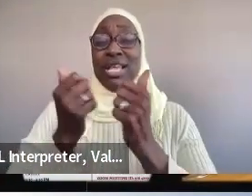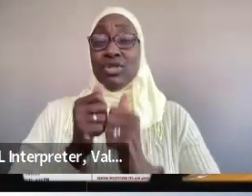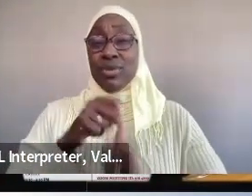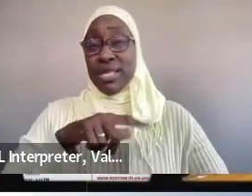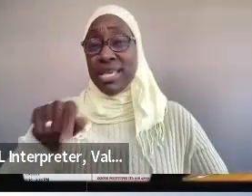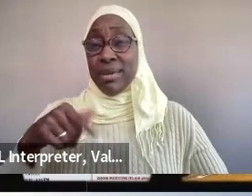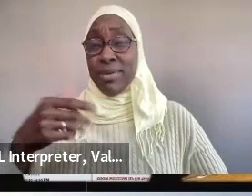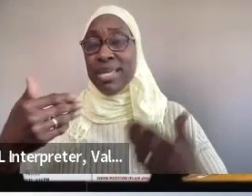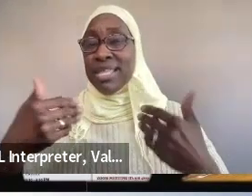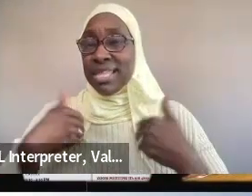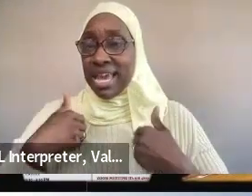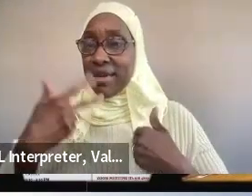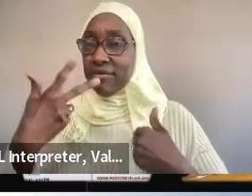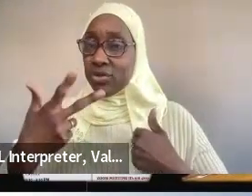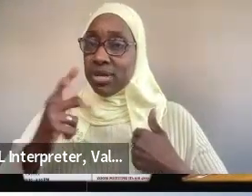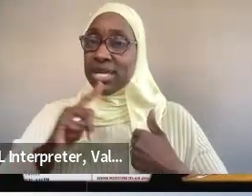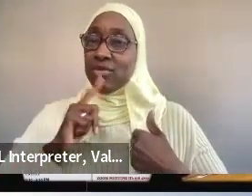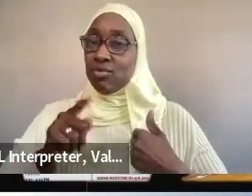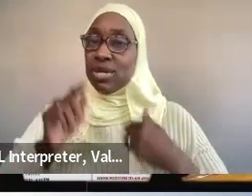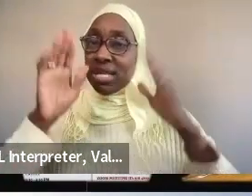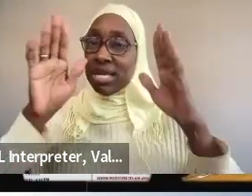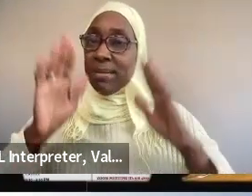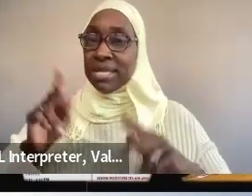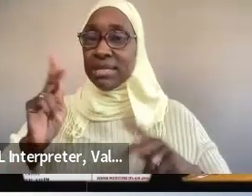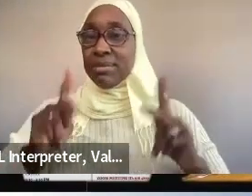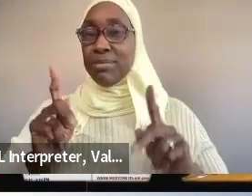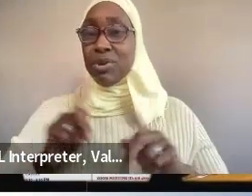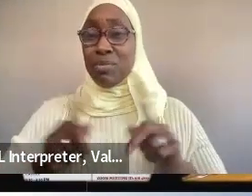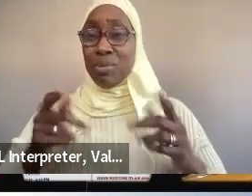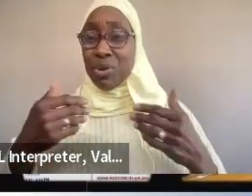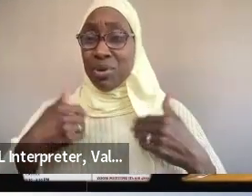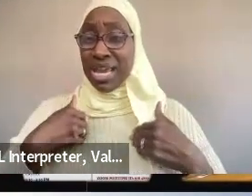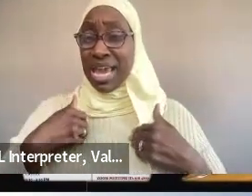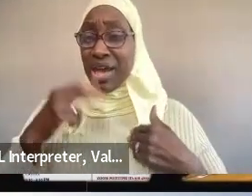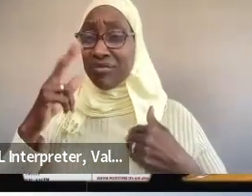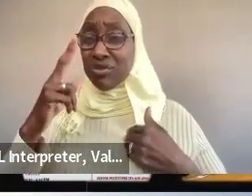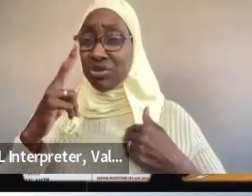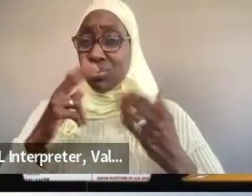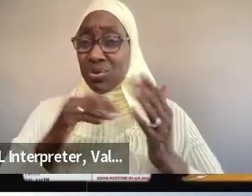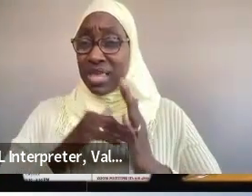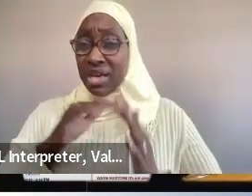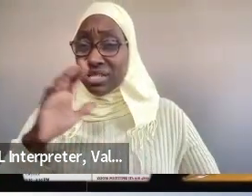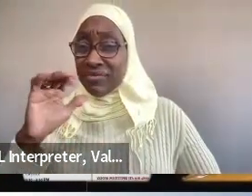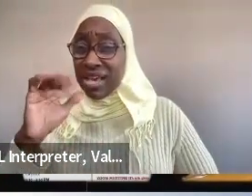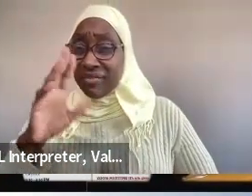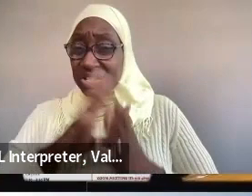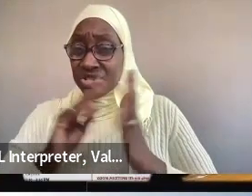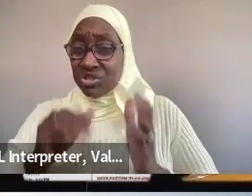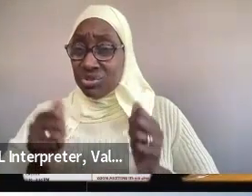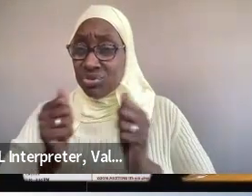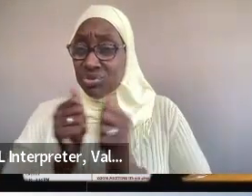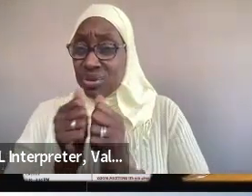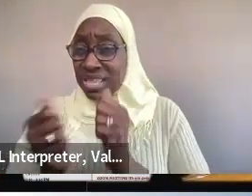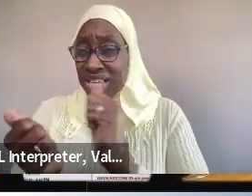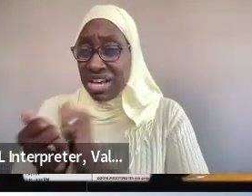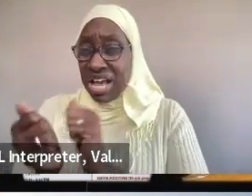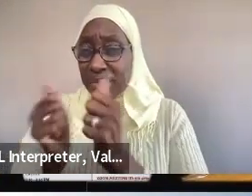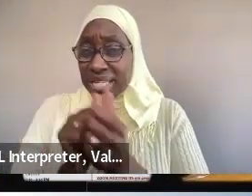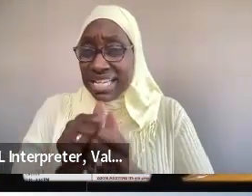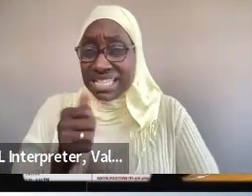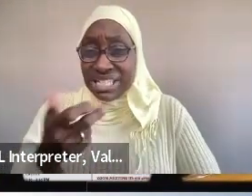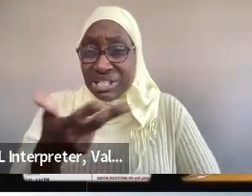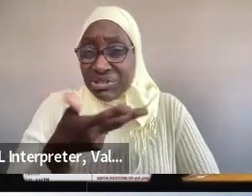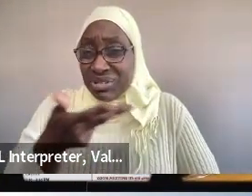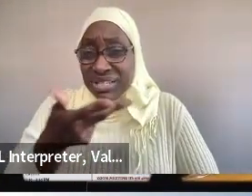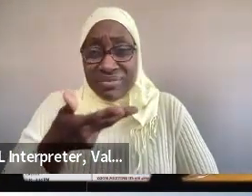3 really amazing people, but we have over 2,500 students with accommodations, and 3 of them cannot do